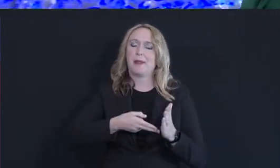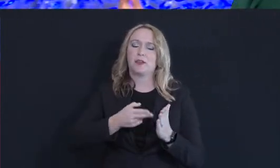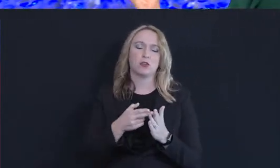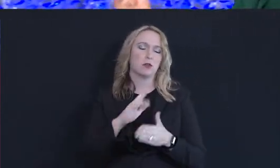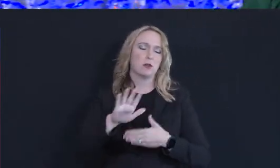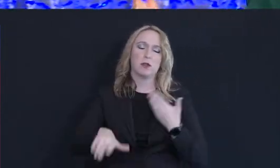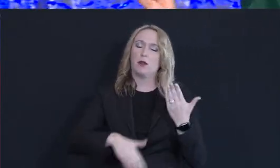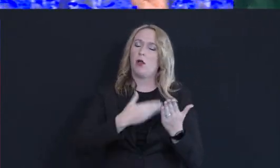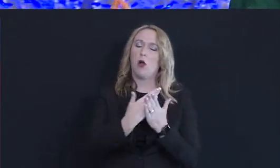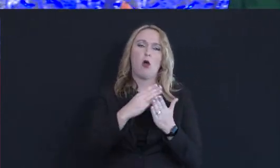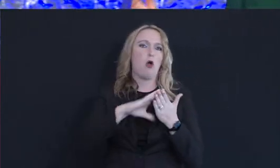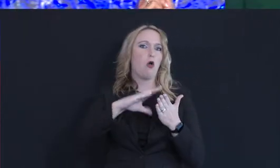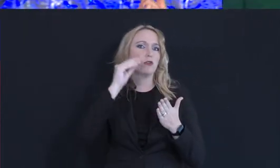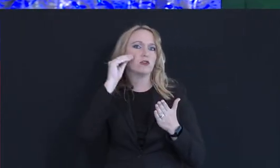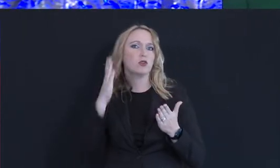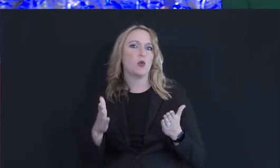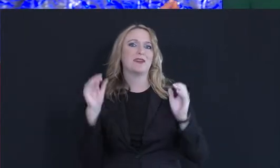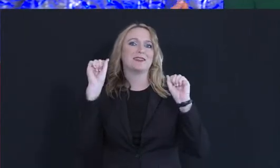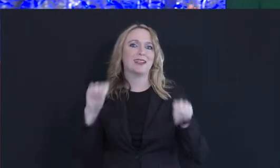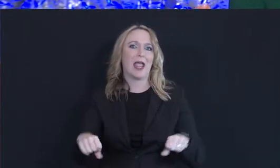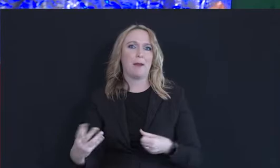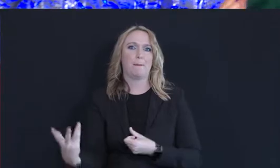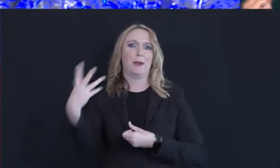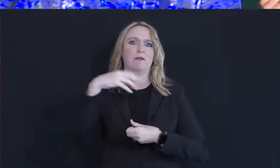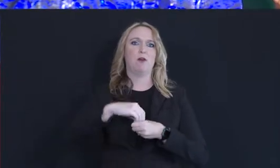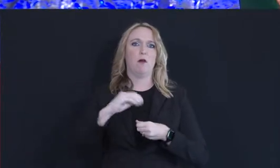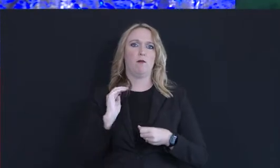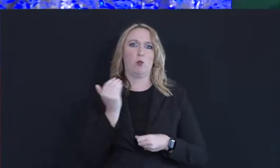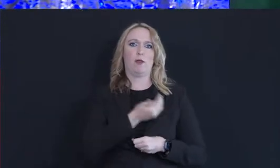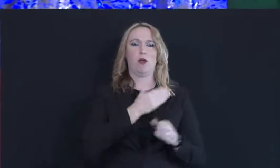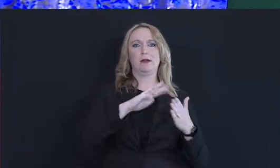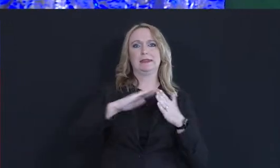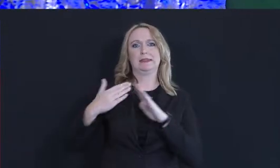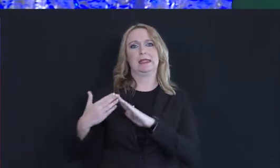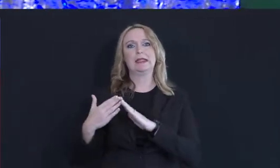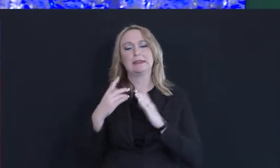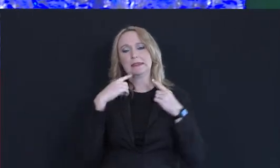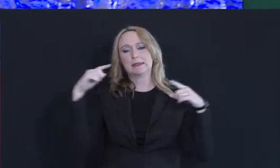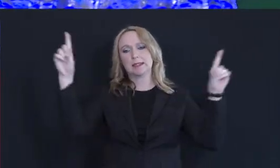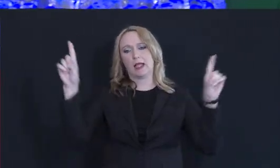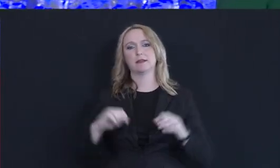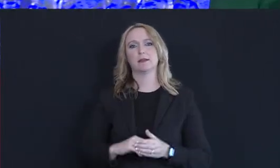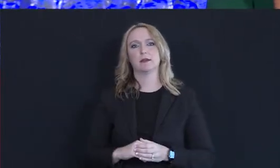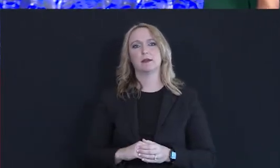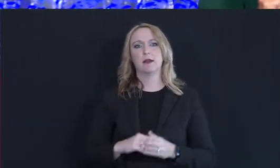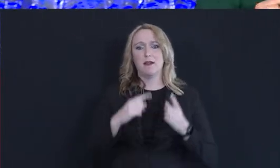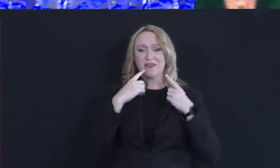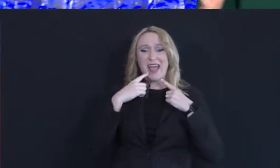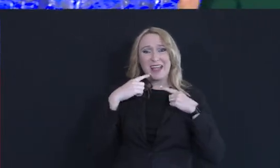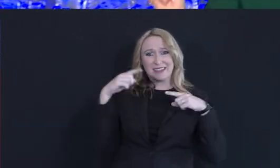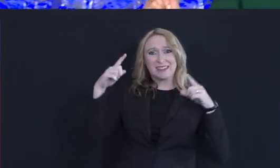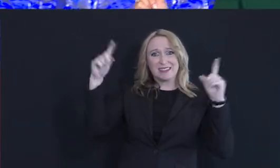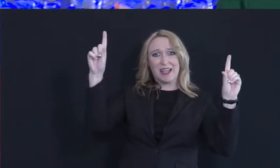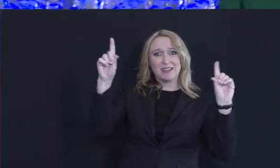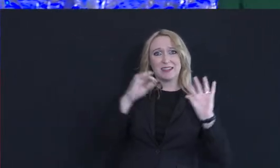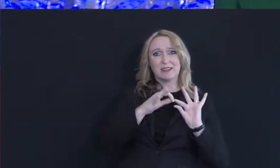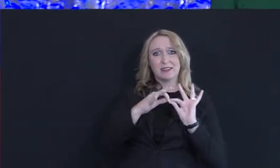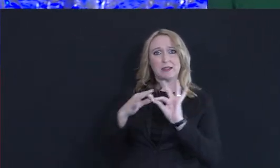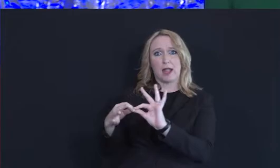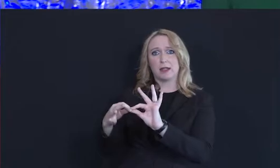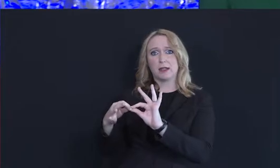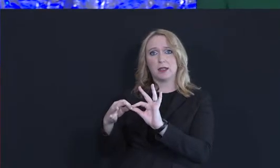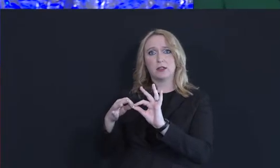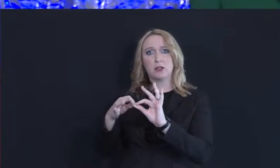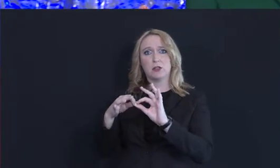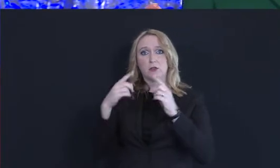to be a part of our community's shared success and that success is directly connected to the success and the future of Fort